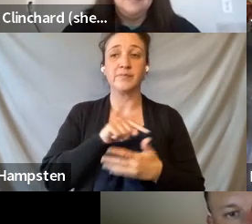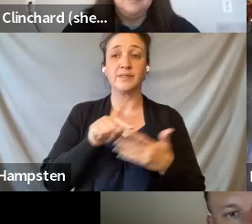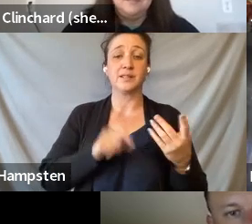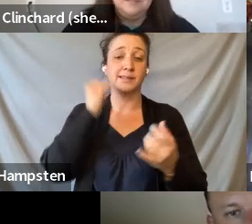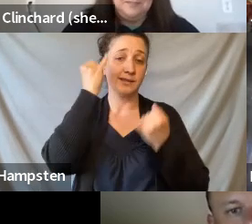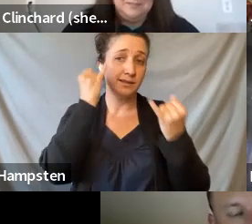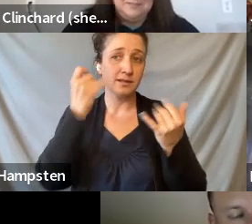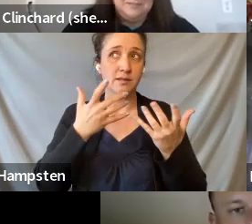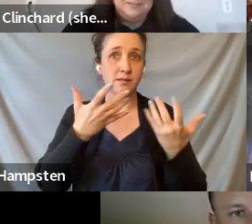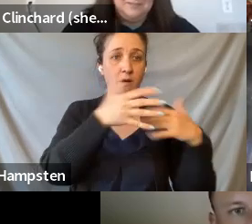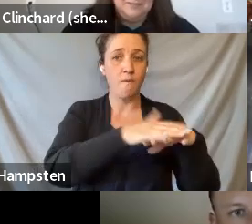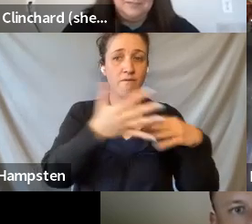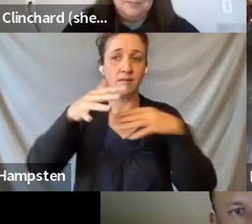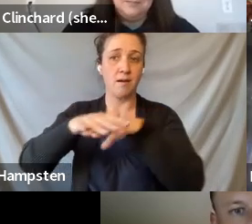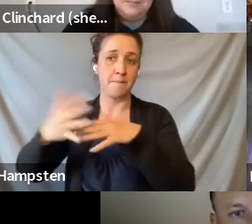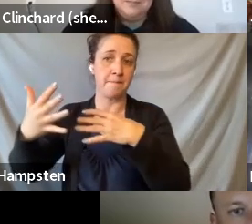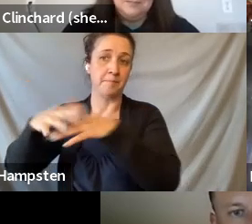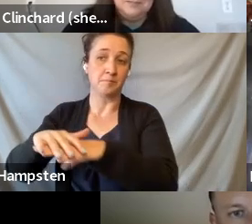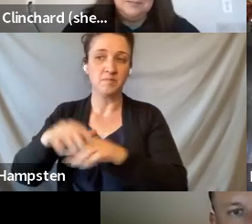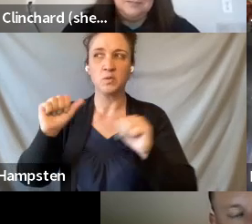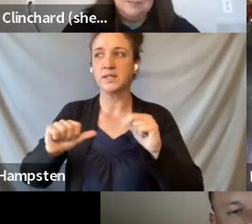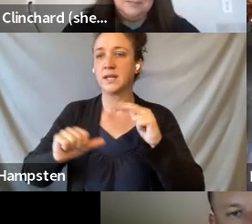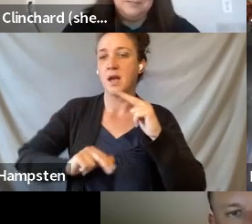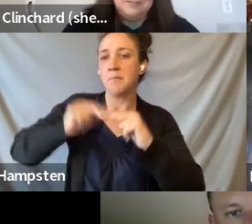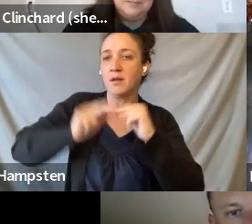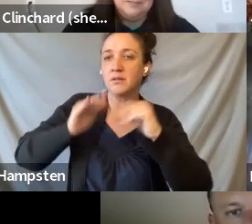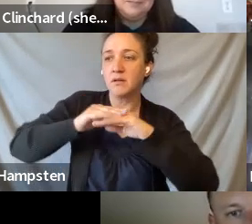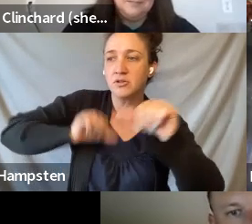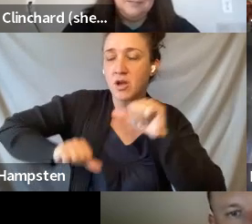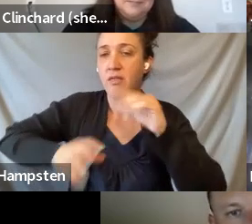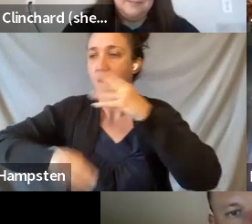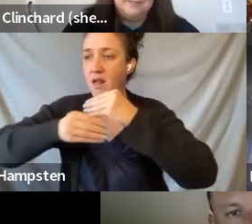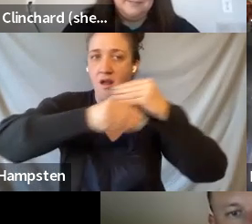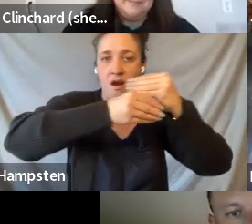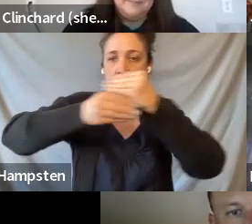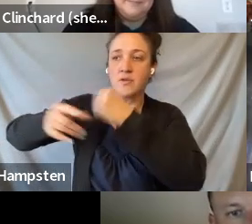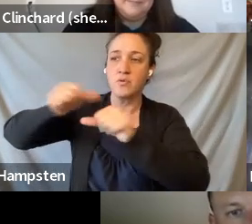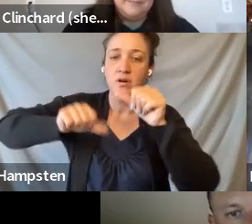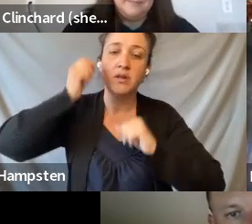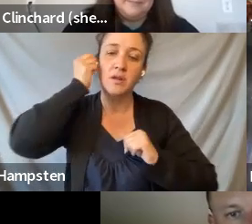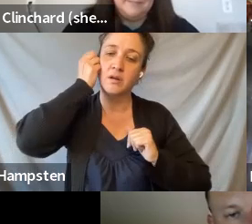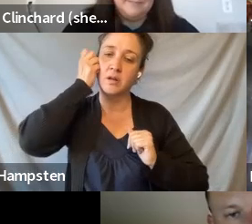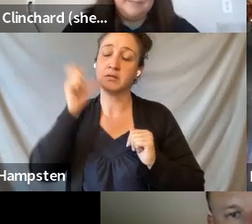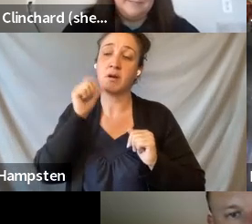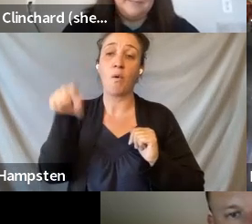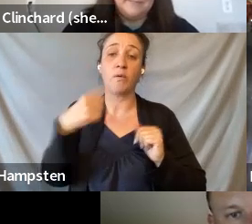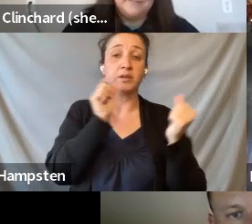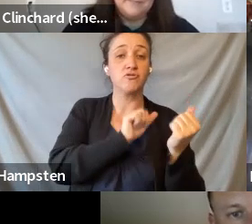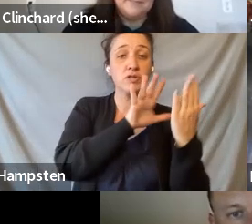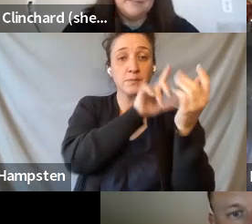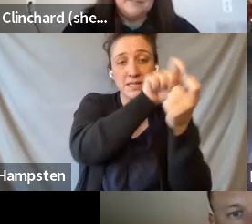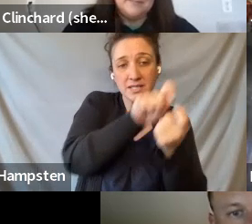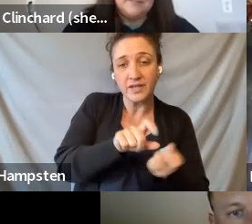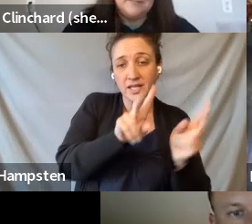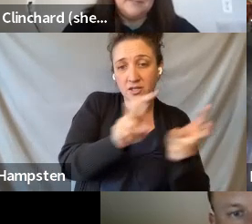of overlap in a way to build on each other and really not only address some of the specific issues within